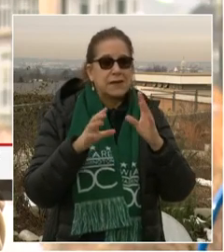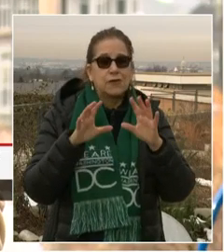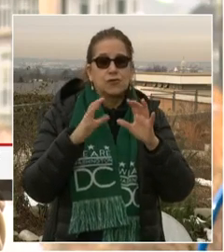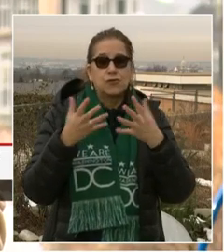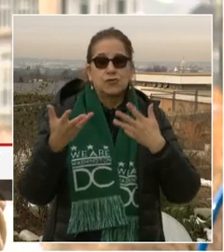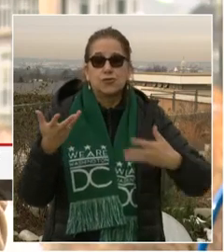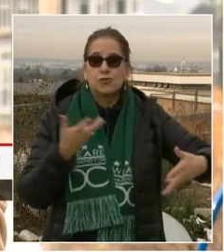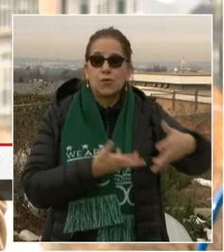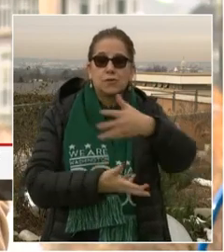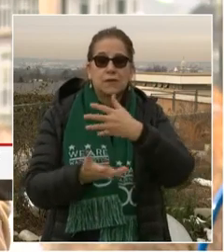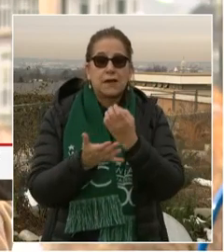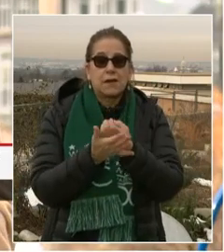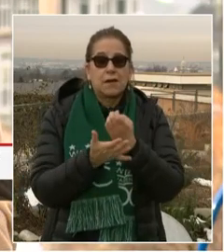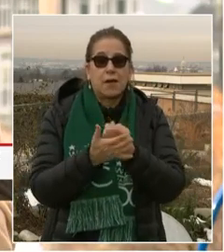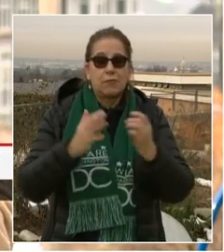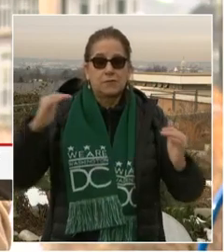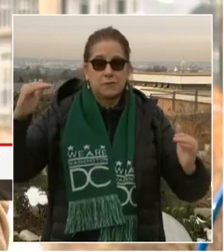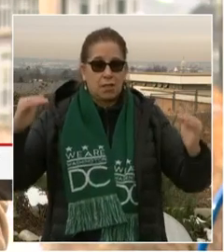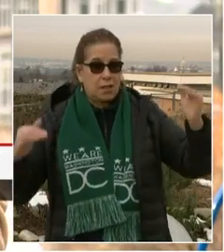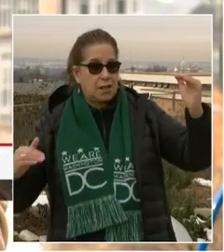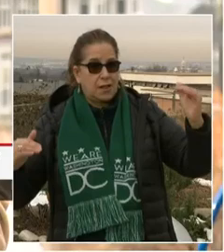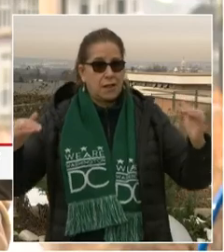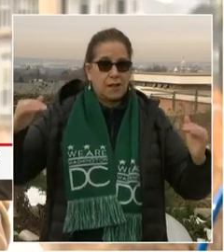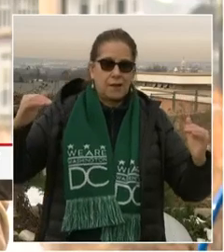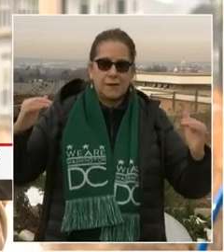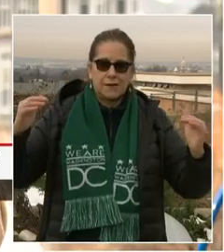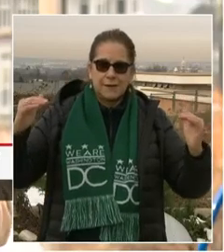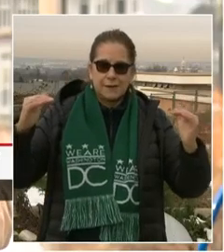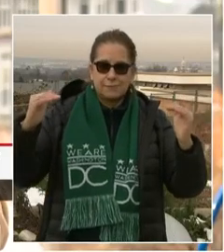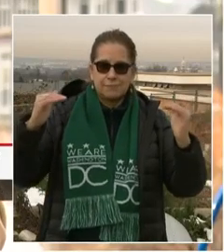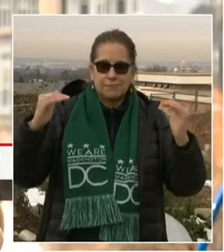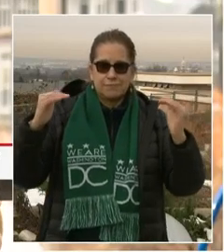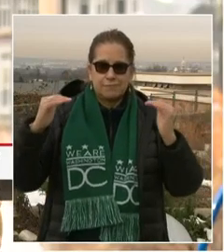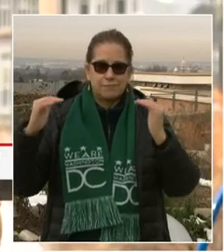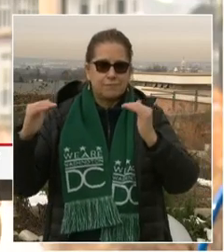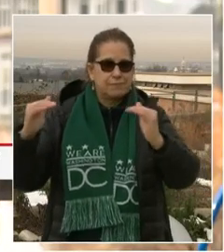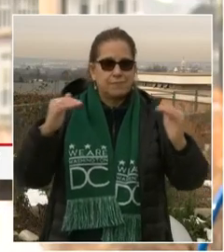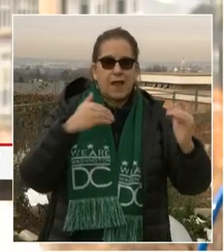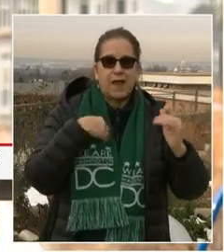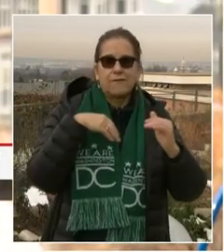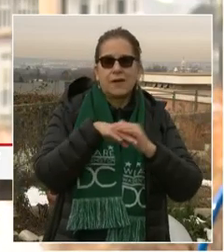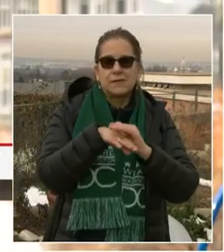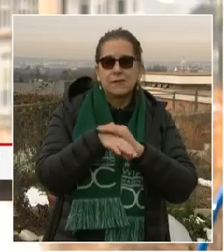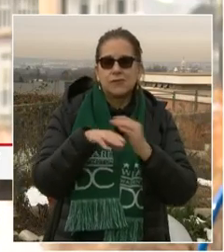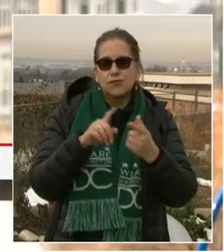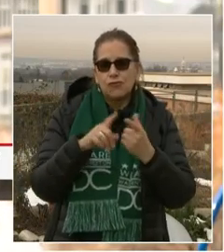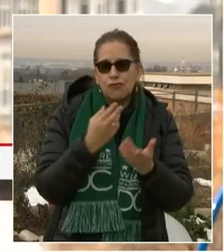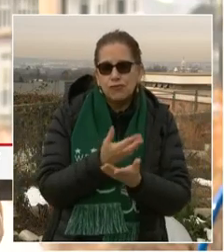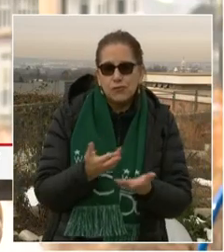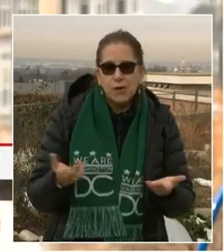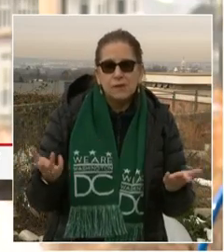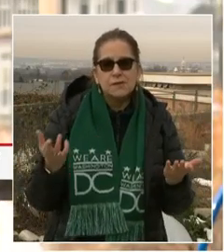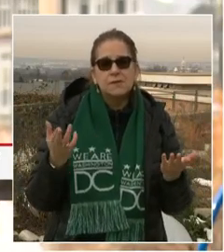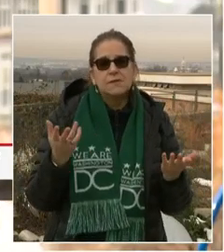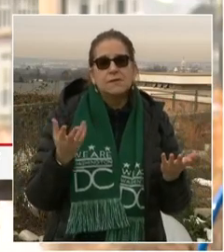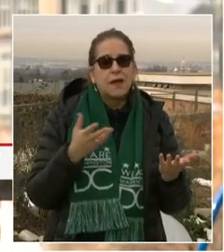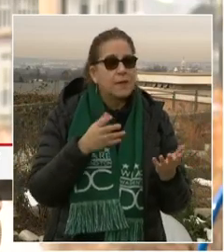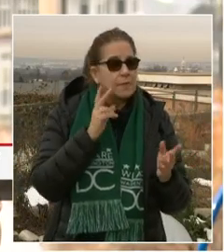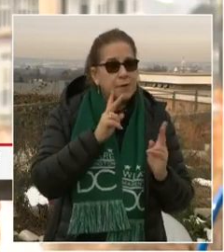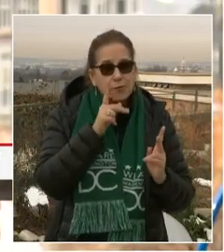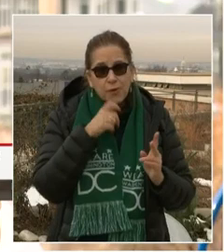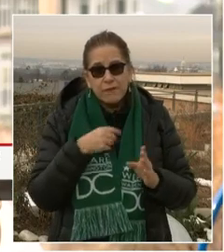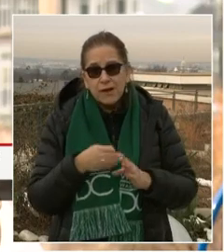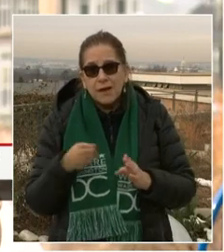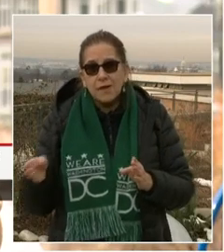resources. We see the return on investment in the lives of neighbors, such as Ms. Hawkins, who shared her story of how the Thrive Cash